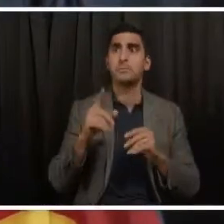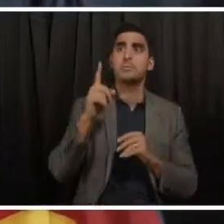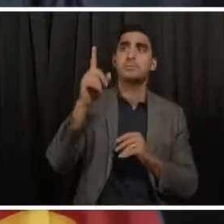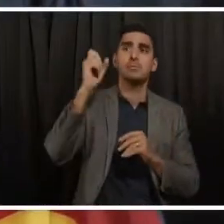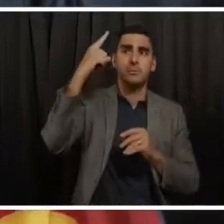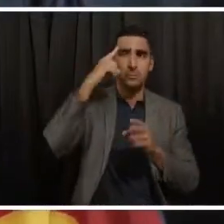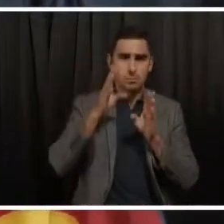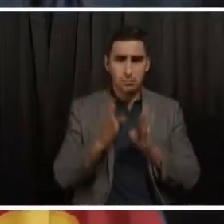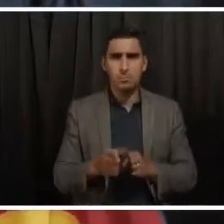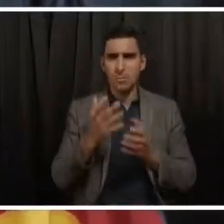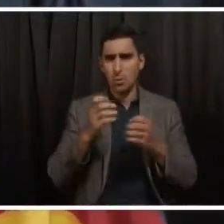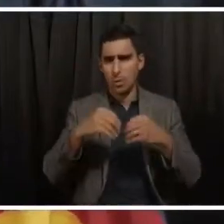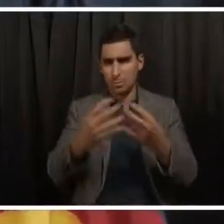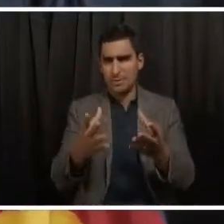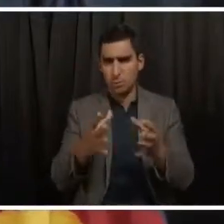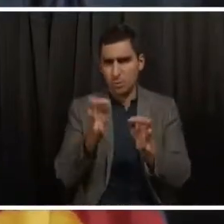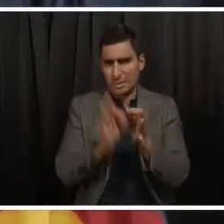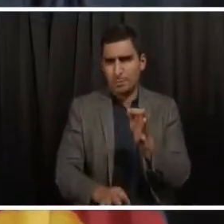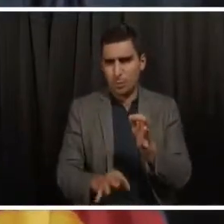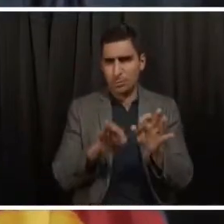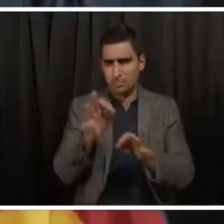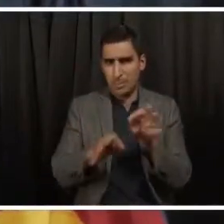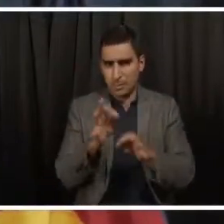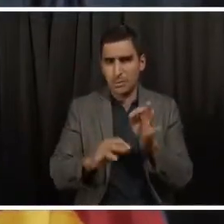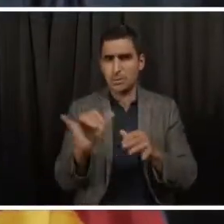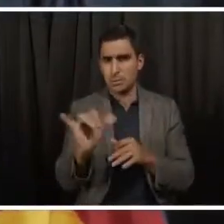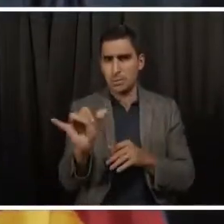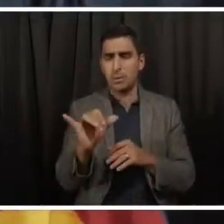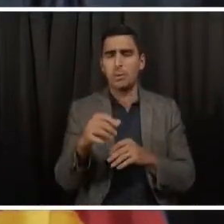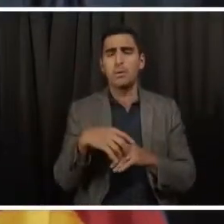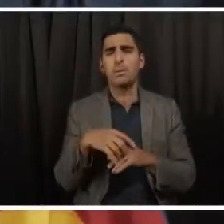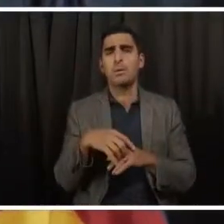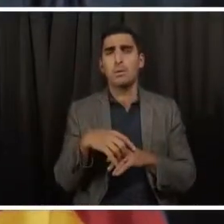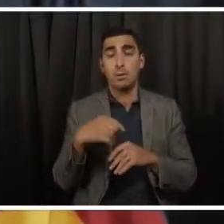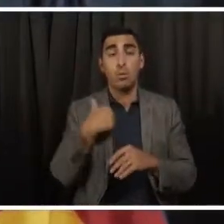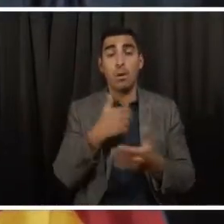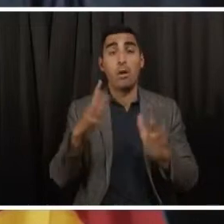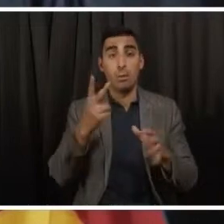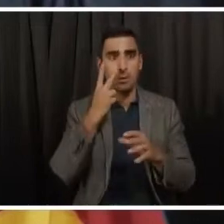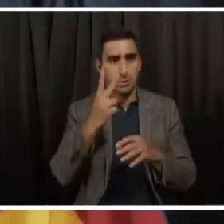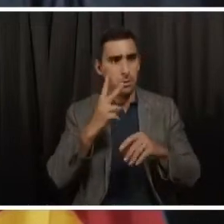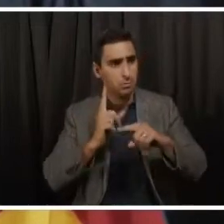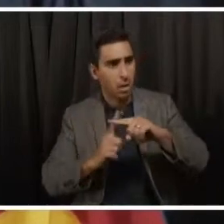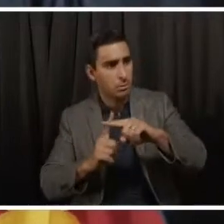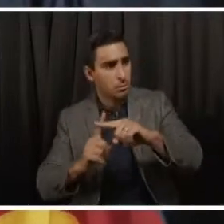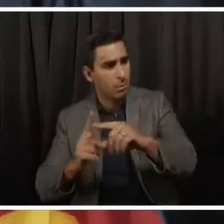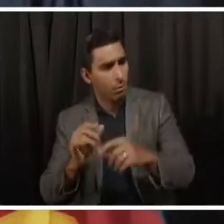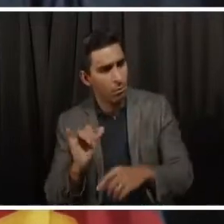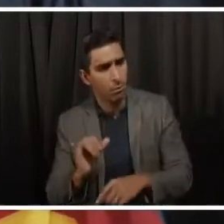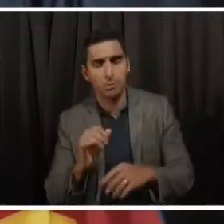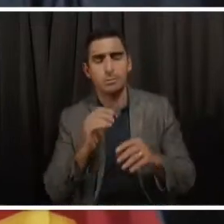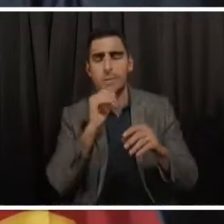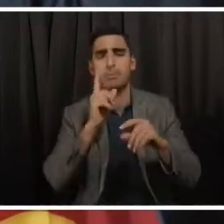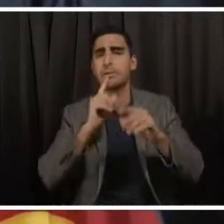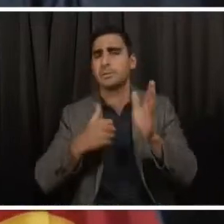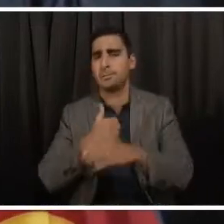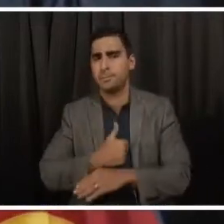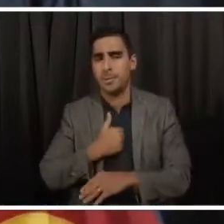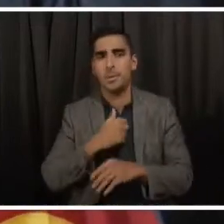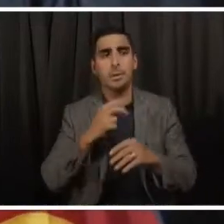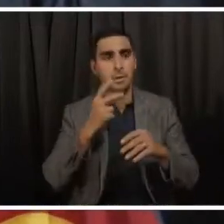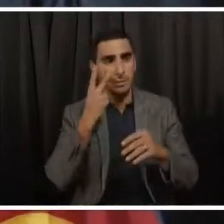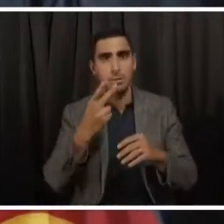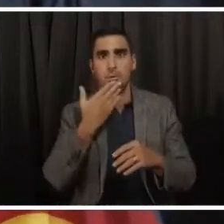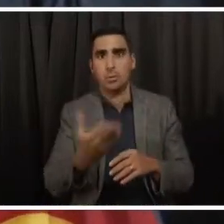want to translate that a little to make sure you got it. So we already see the effect, even though there are some immunocompromised in that booster group. And in fact,